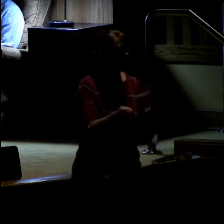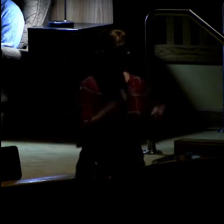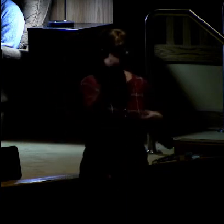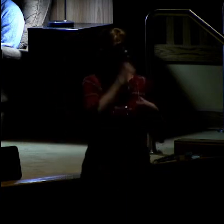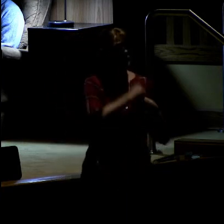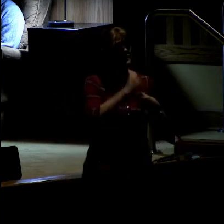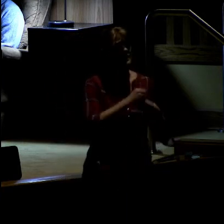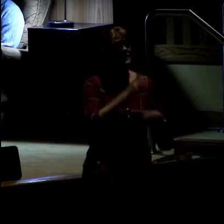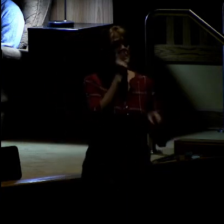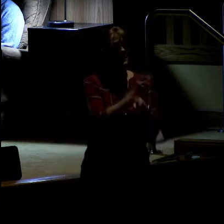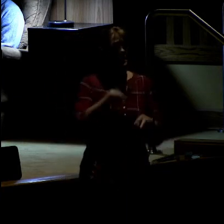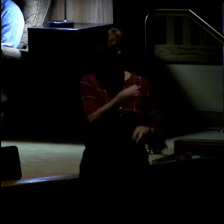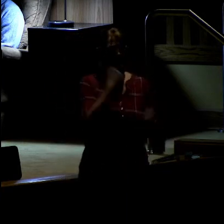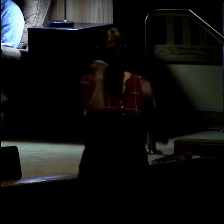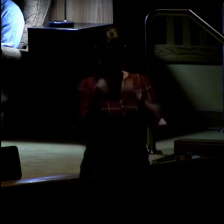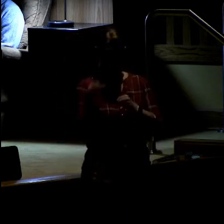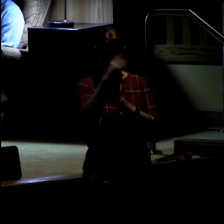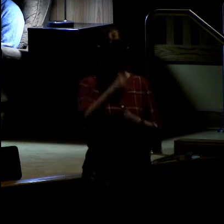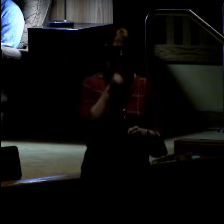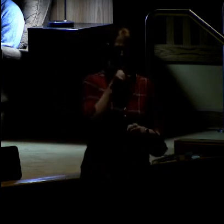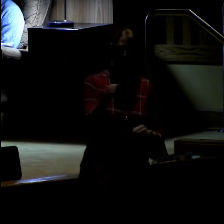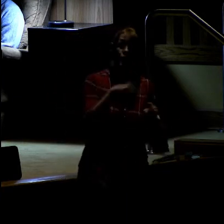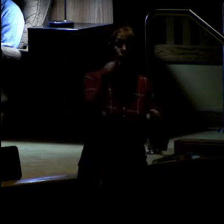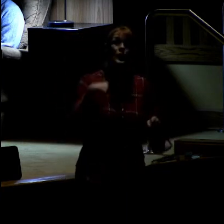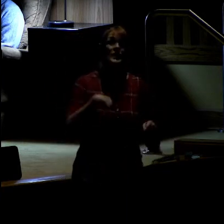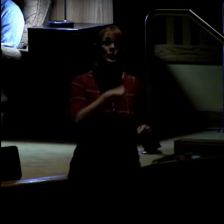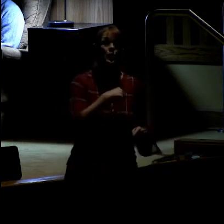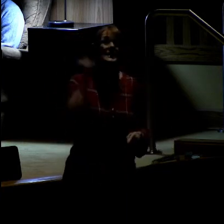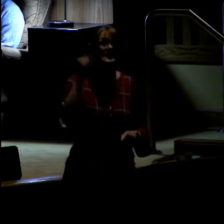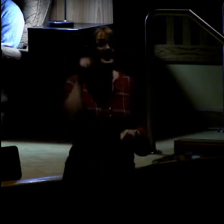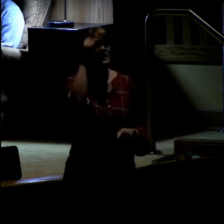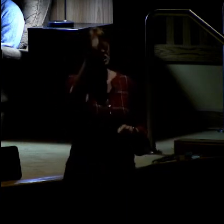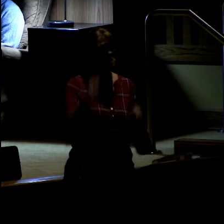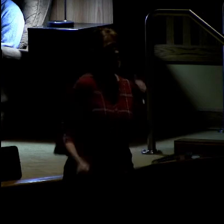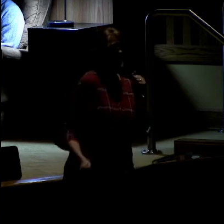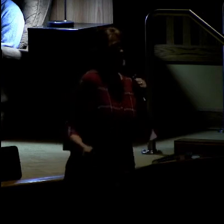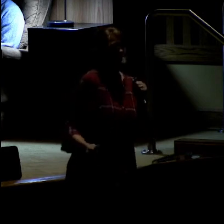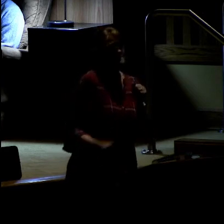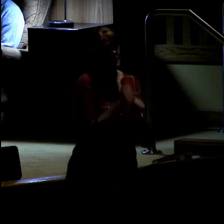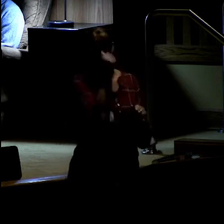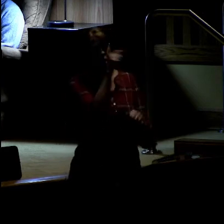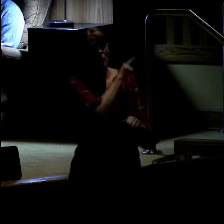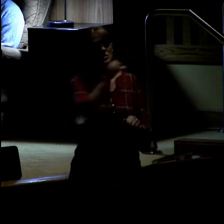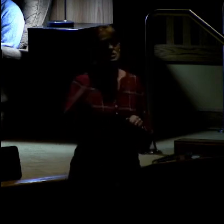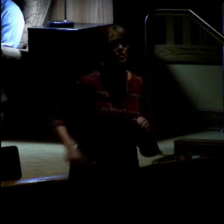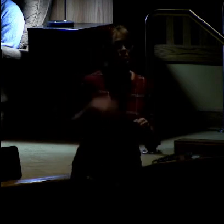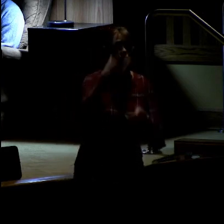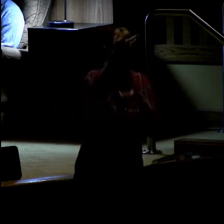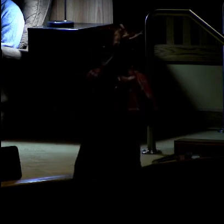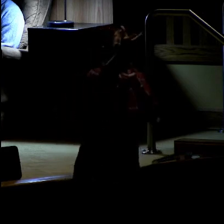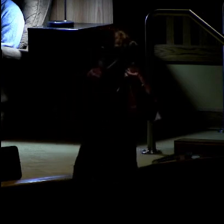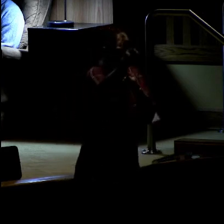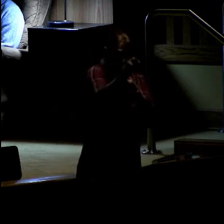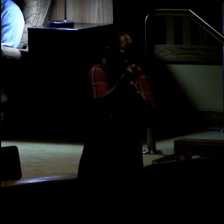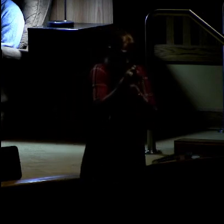our tongue and true, and when we need you most, Lord, draw us